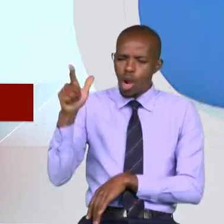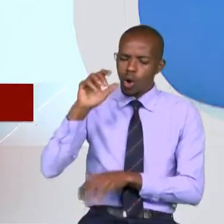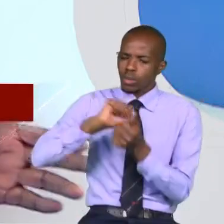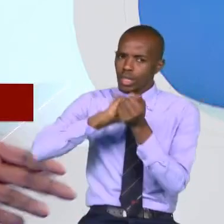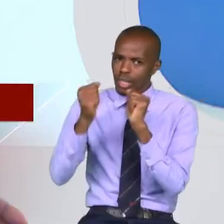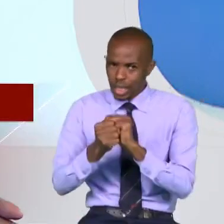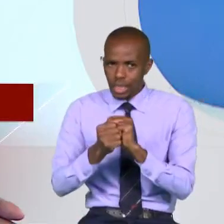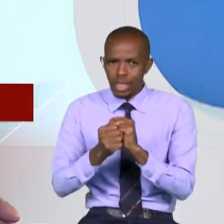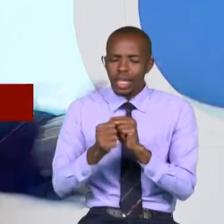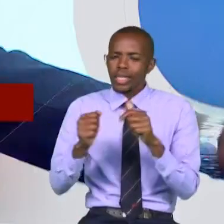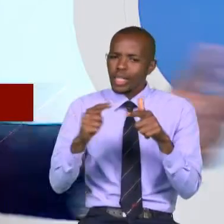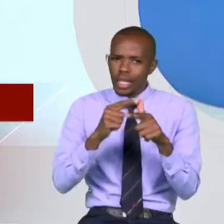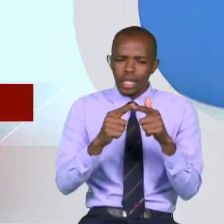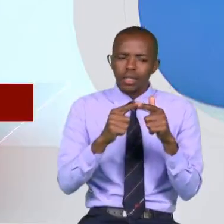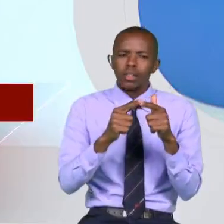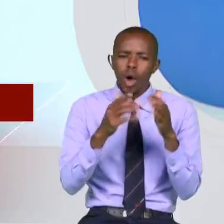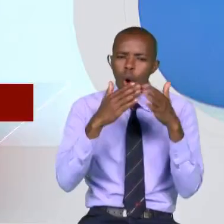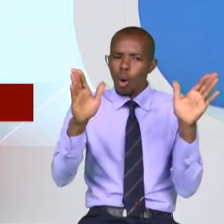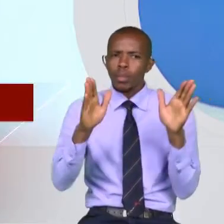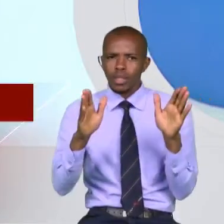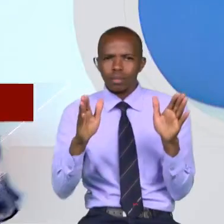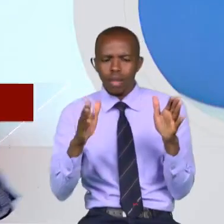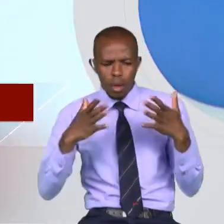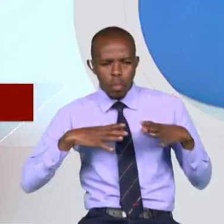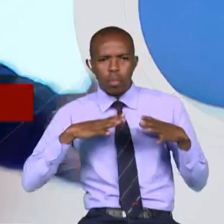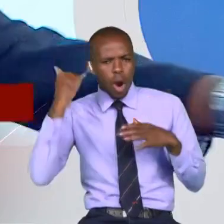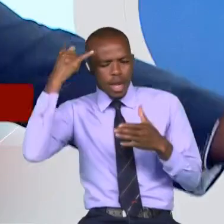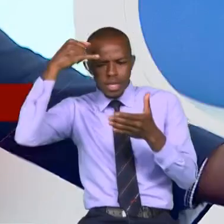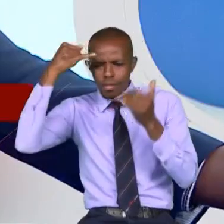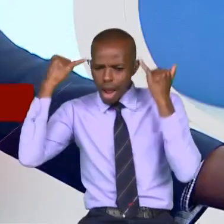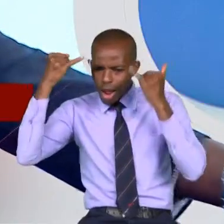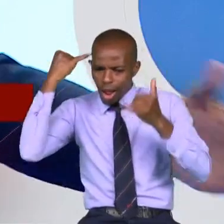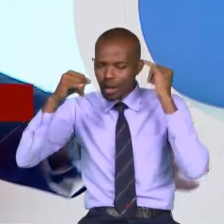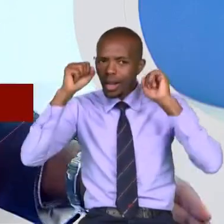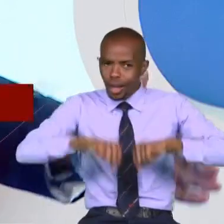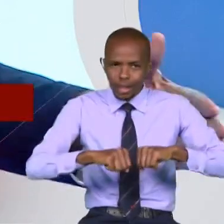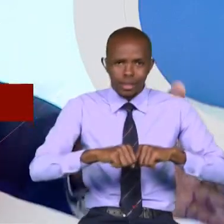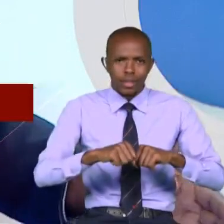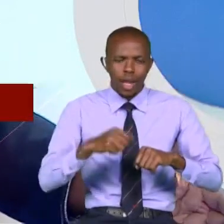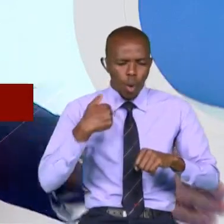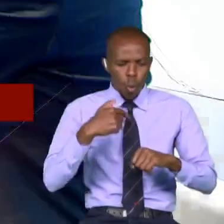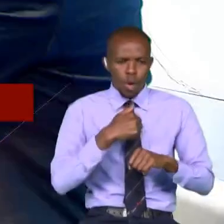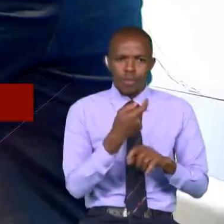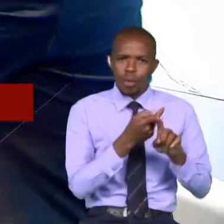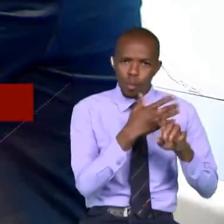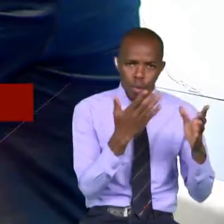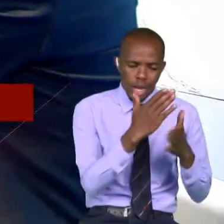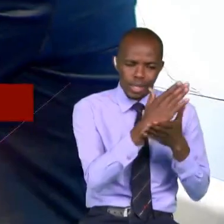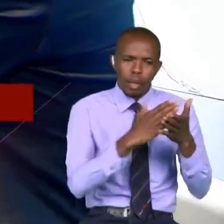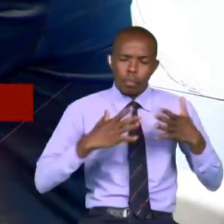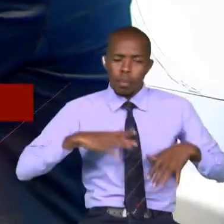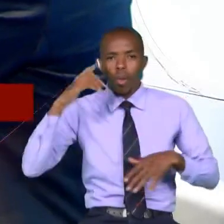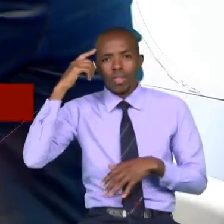and we open up the space for everybody to feel that they belong. Because the country, where do you come from? We came from a place where some people thought